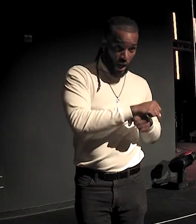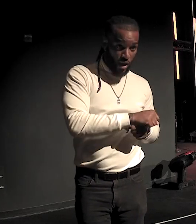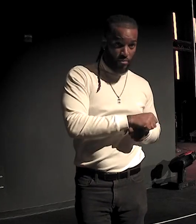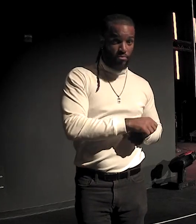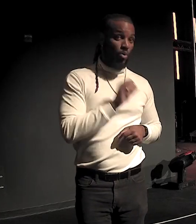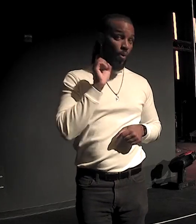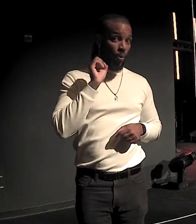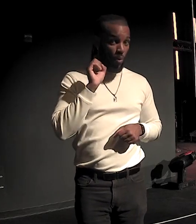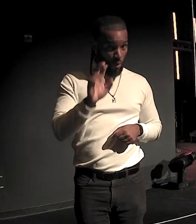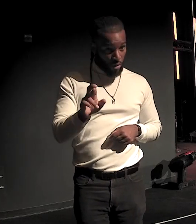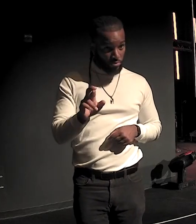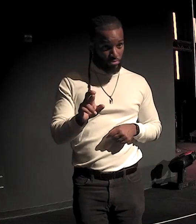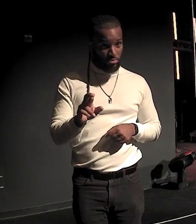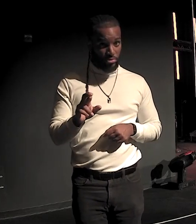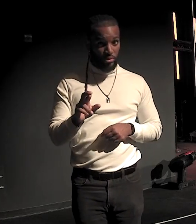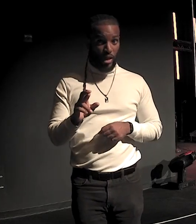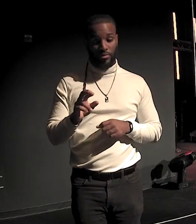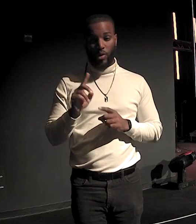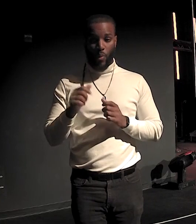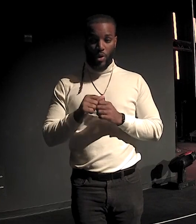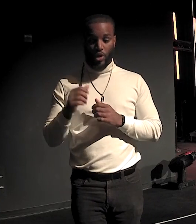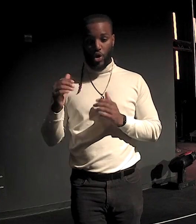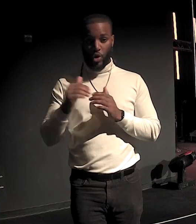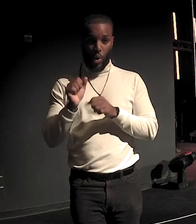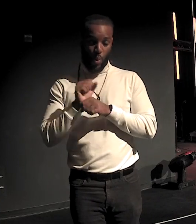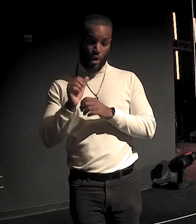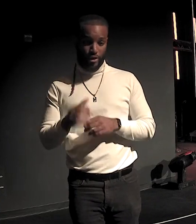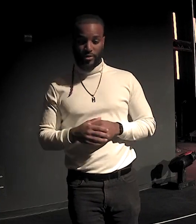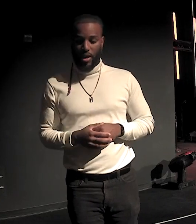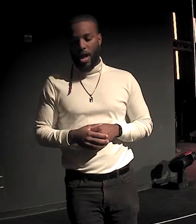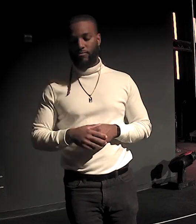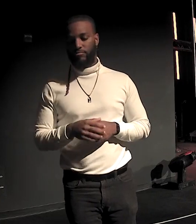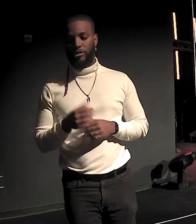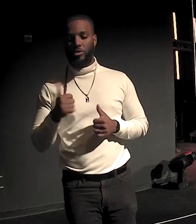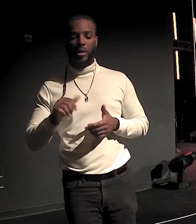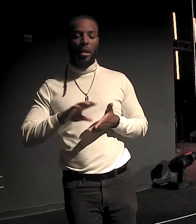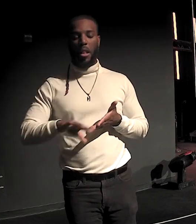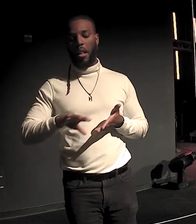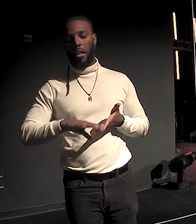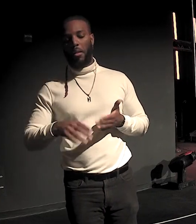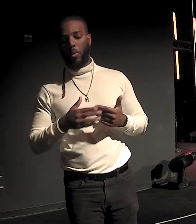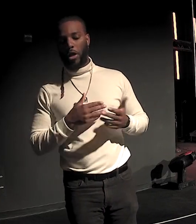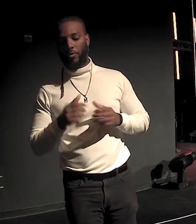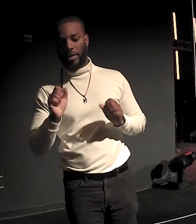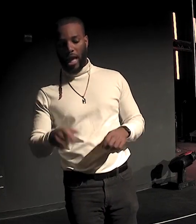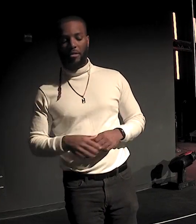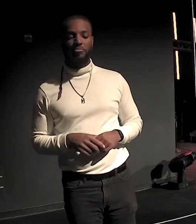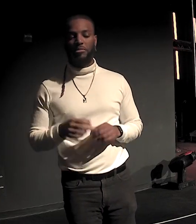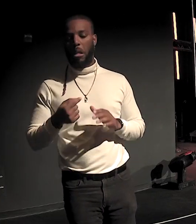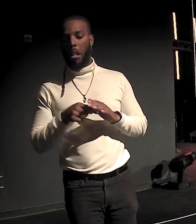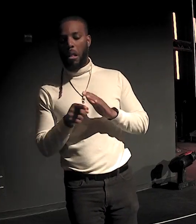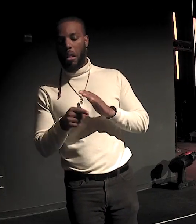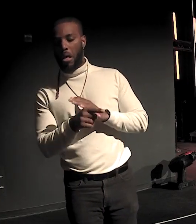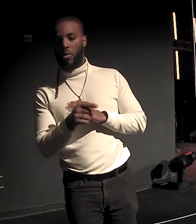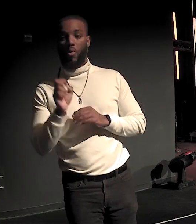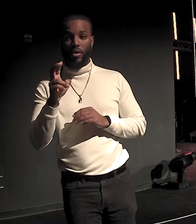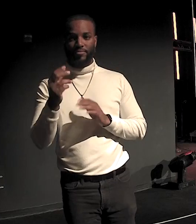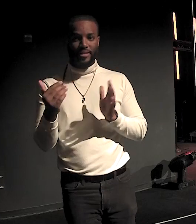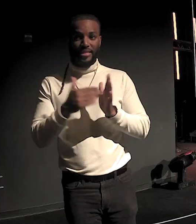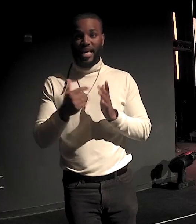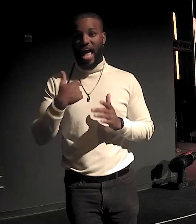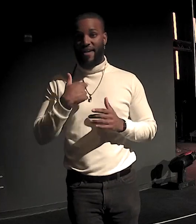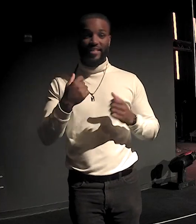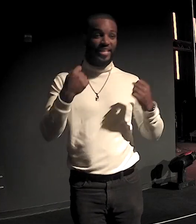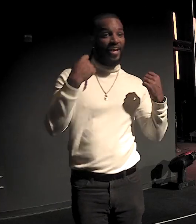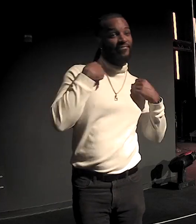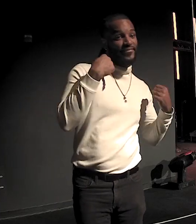instead kind of go with your coworkers and say, you guys are, let's get away with what we can, right? Or we can, again, have this fitness